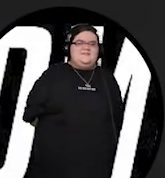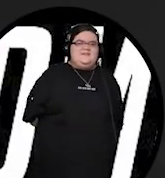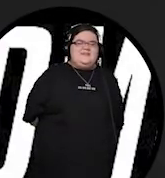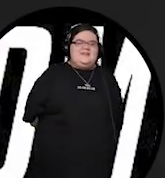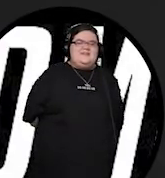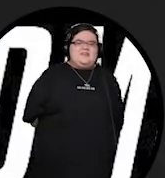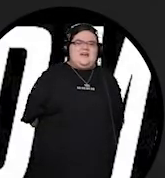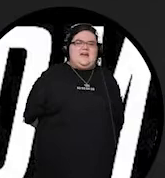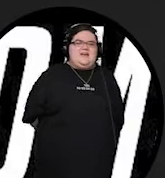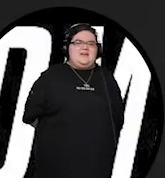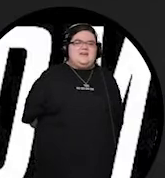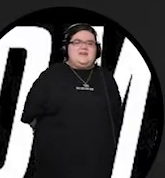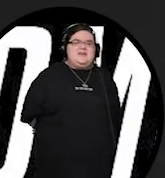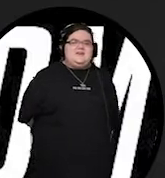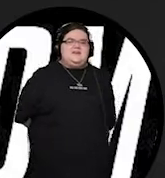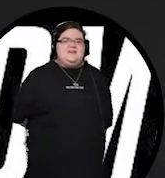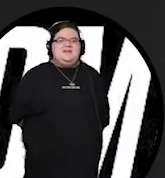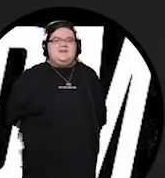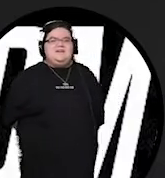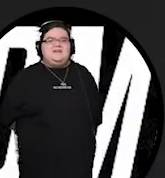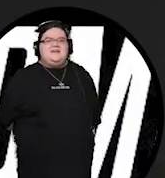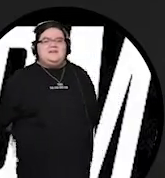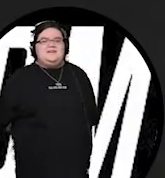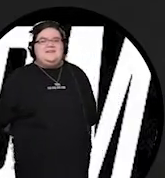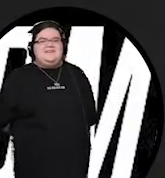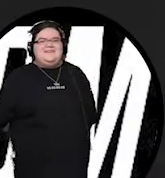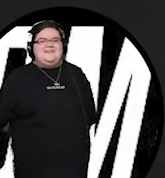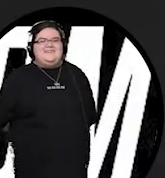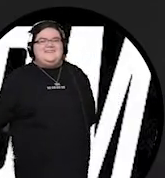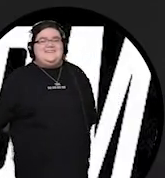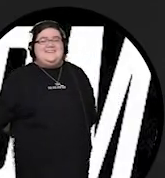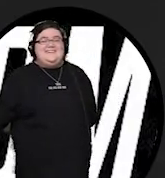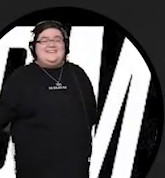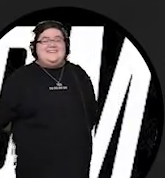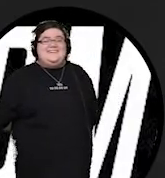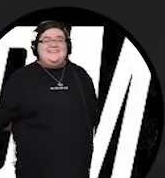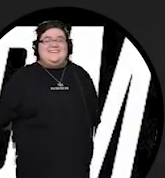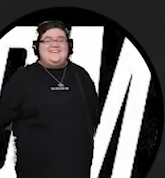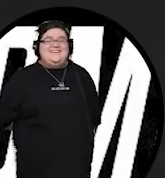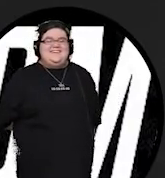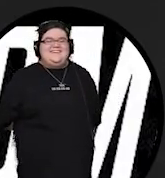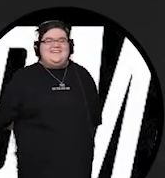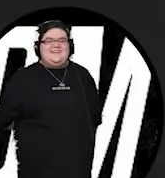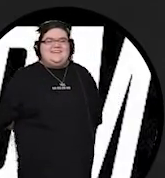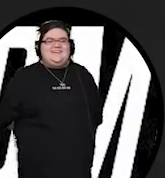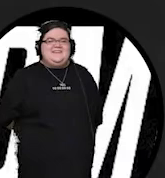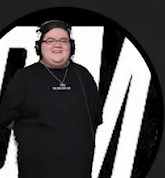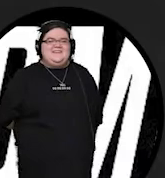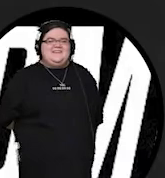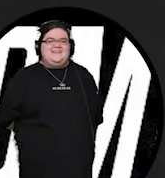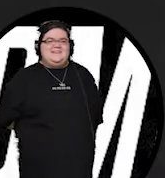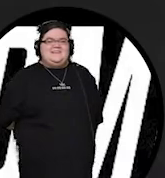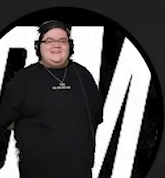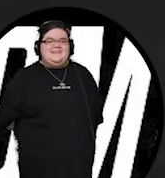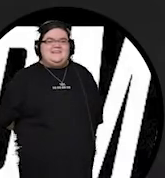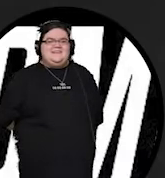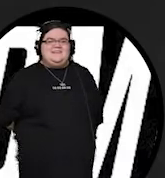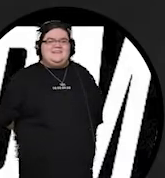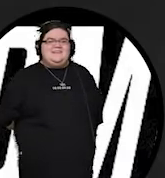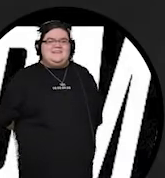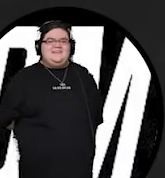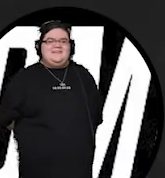Wait. What's eating? What is that? This has to be a troll. This has to be a troll. Is that not? Does that not look